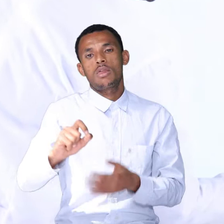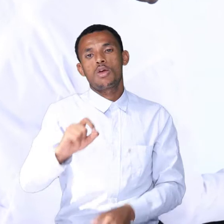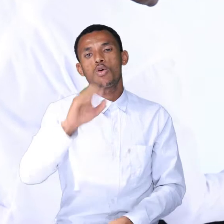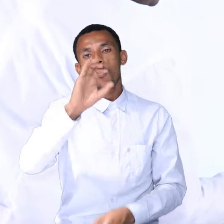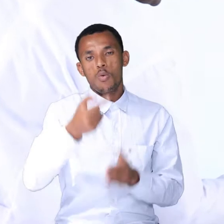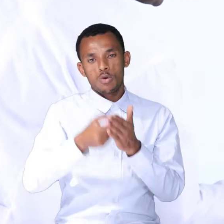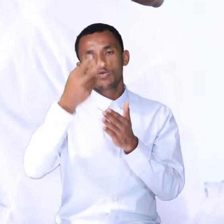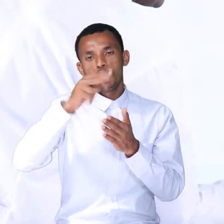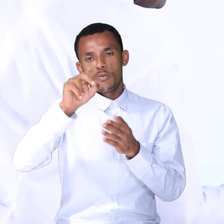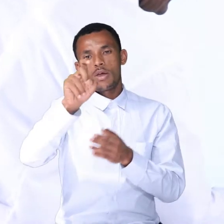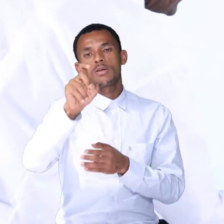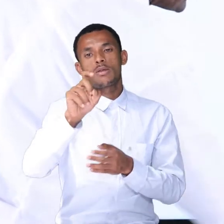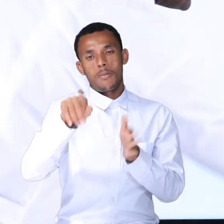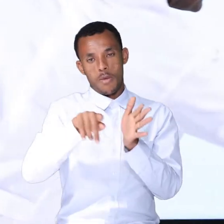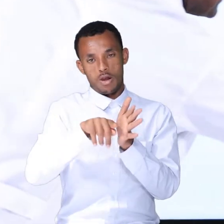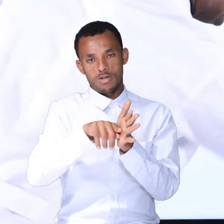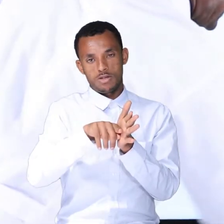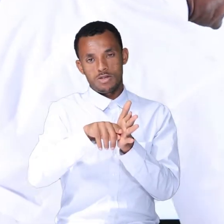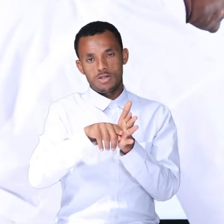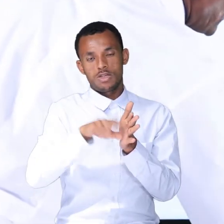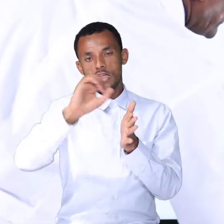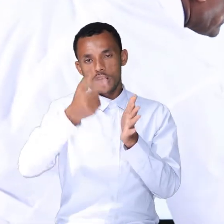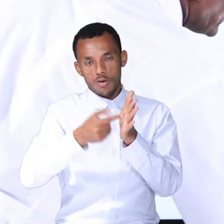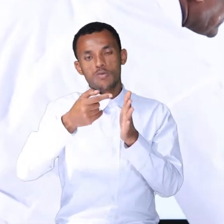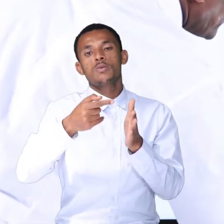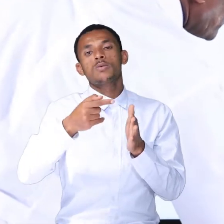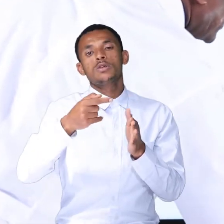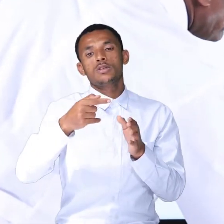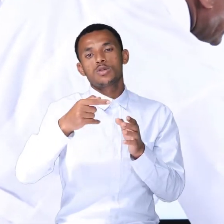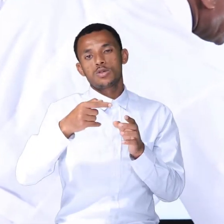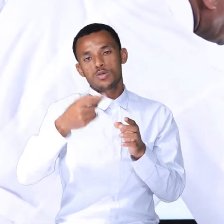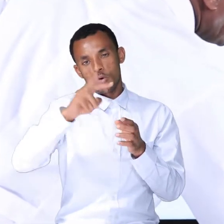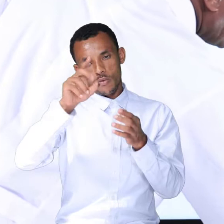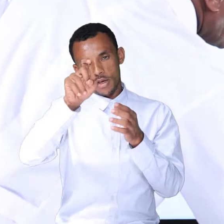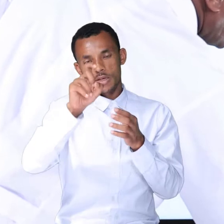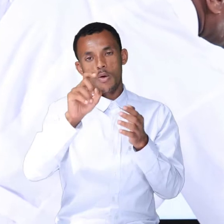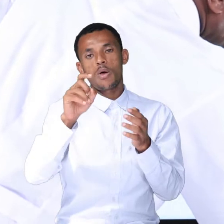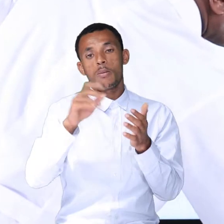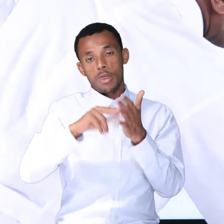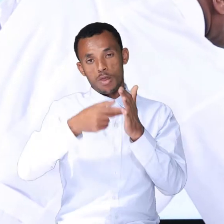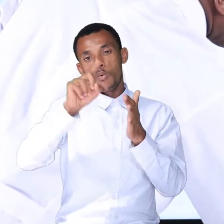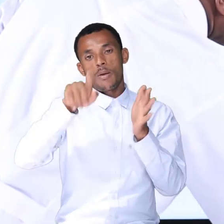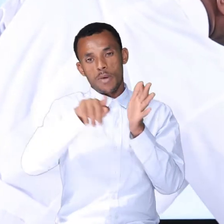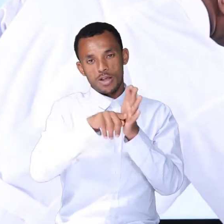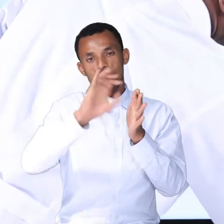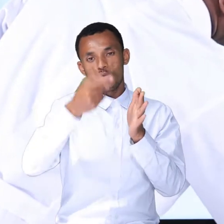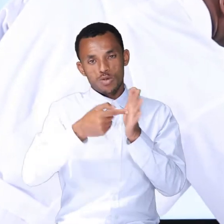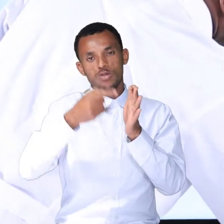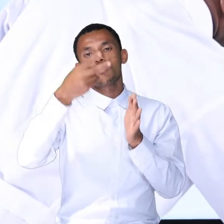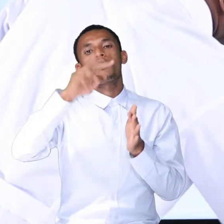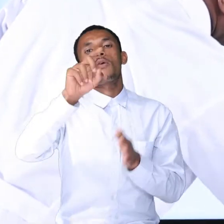cos square of x minus sine square of x means 1 minus cos square of x it will